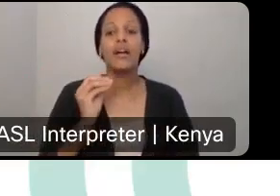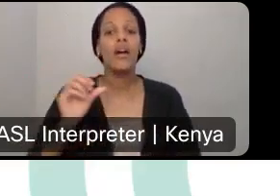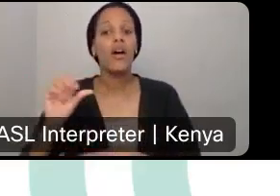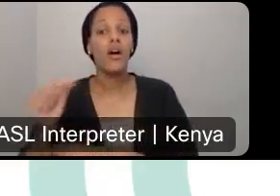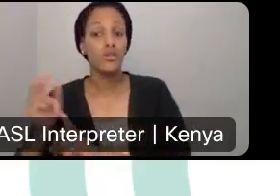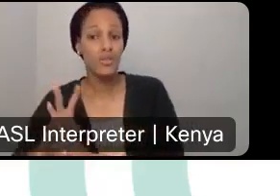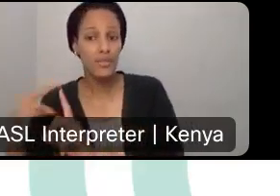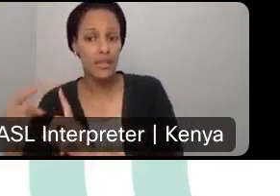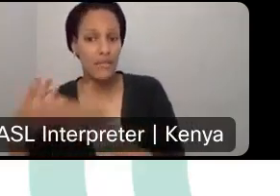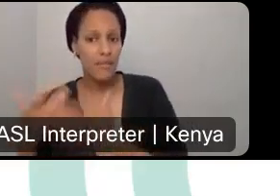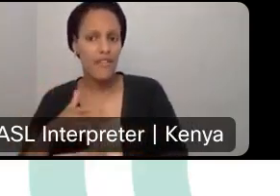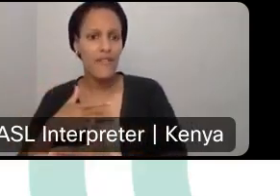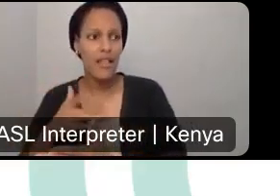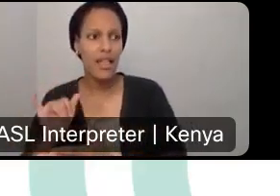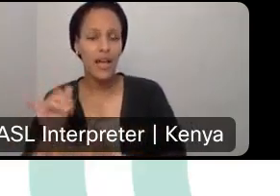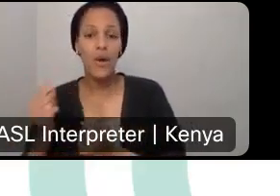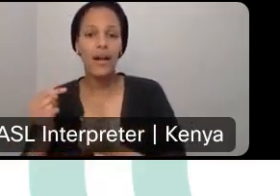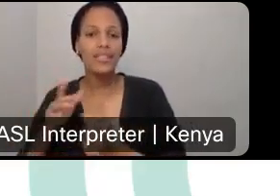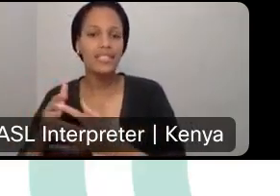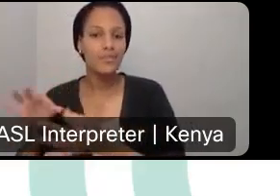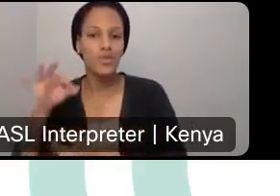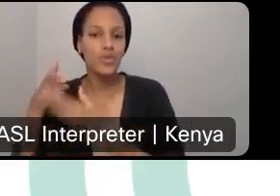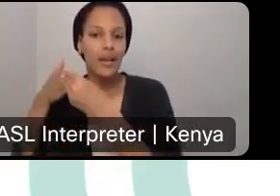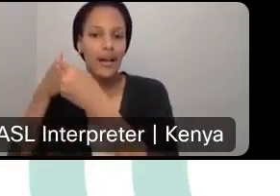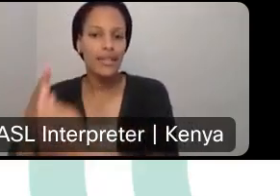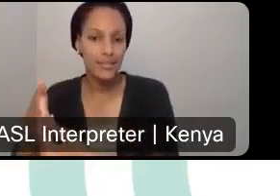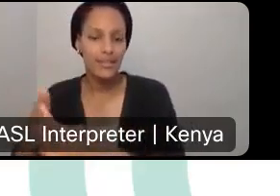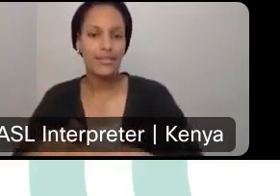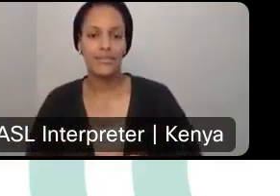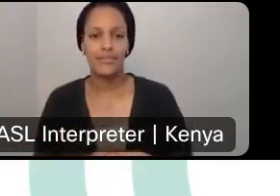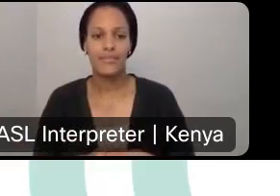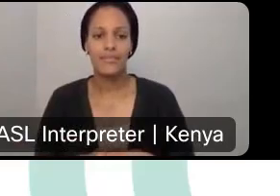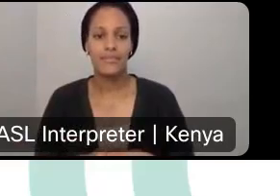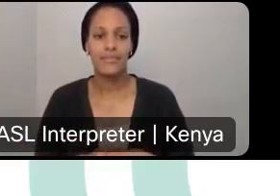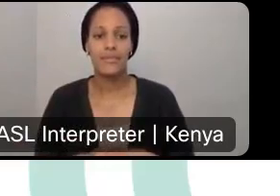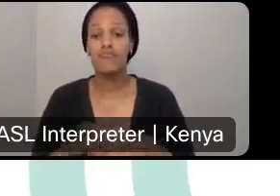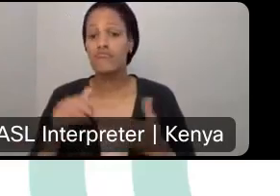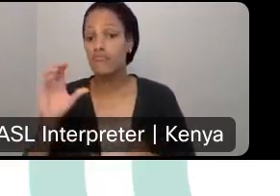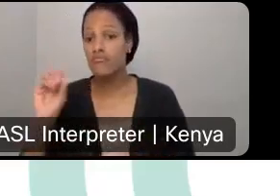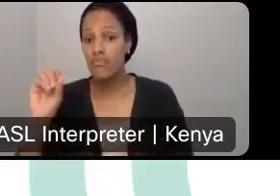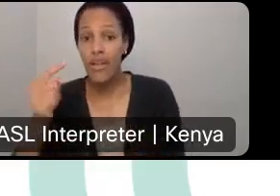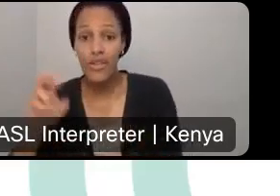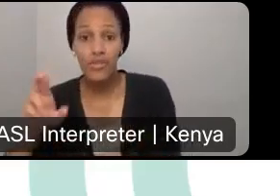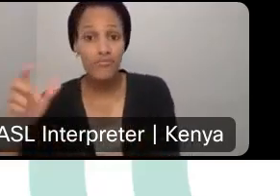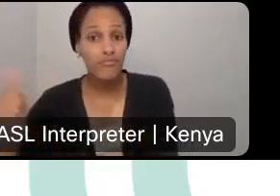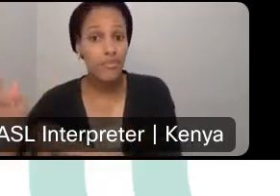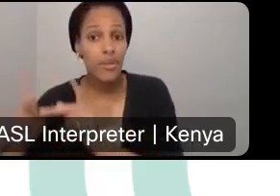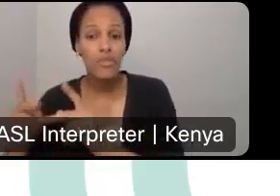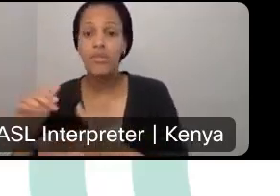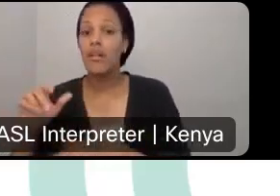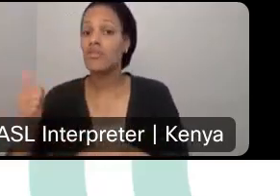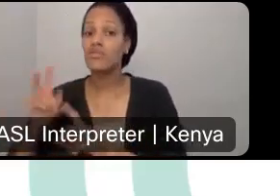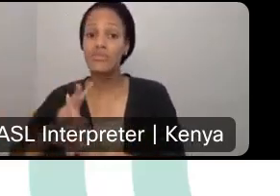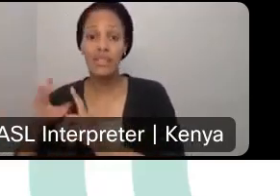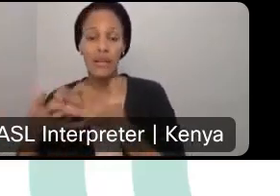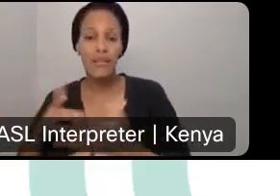may feel like spiritual guidance. For others, alternative perceptions may include feeling connected